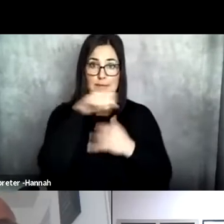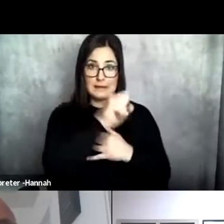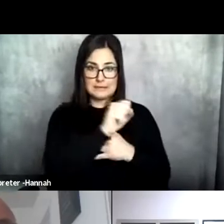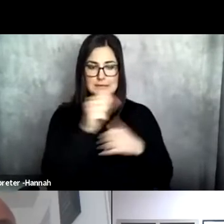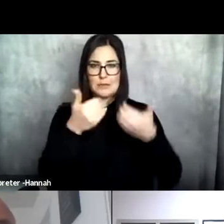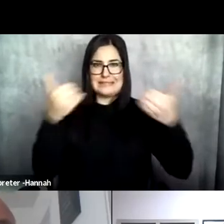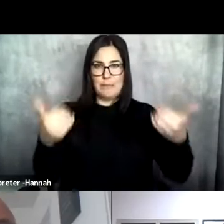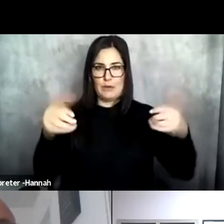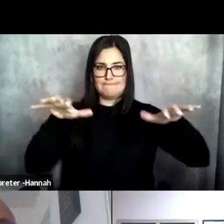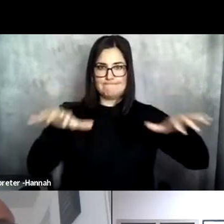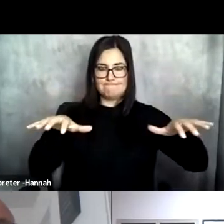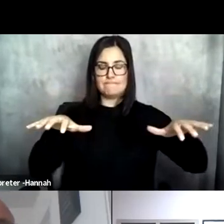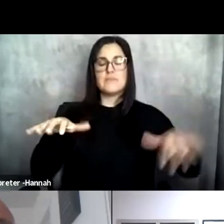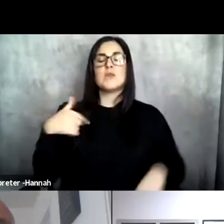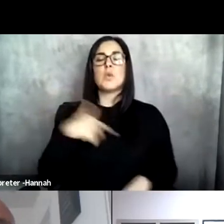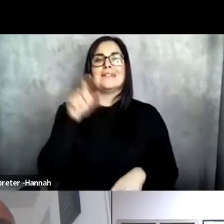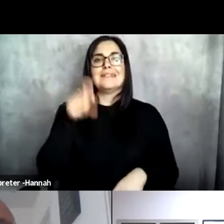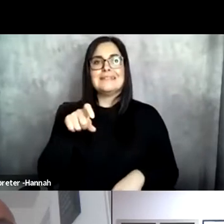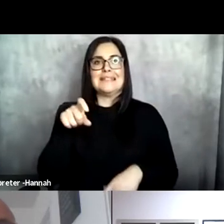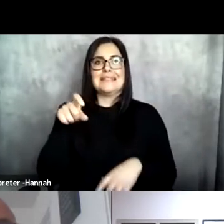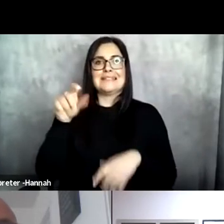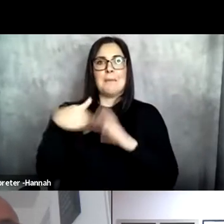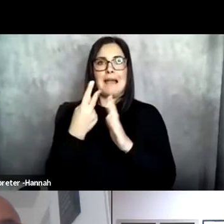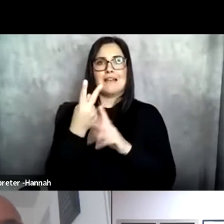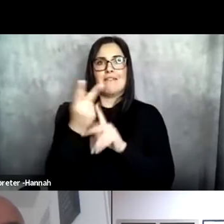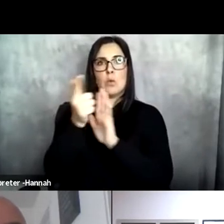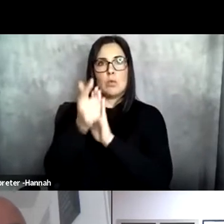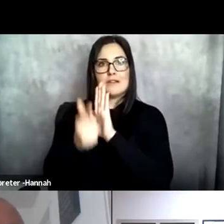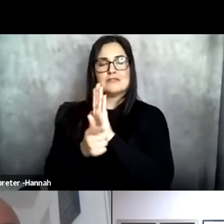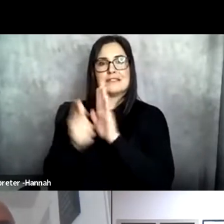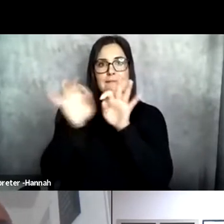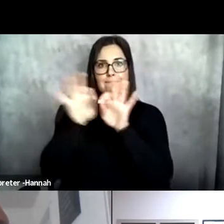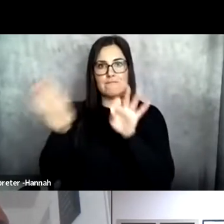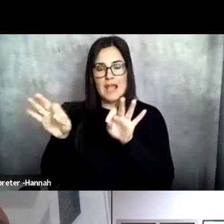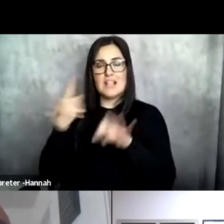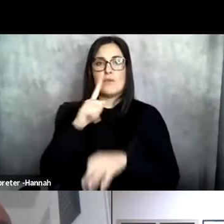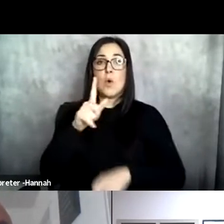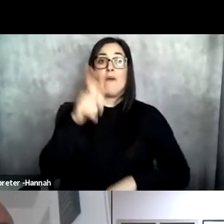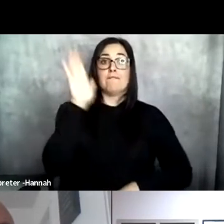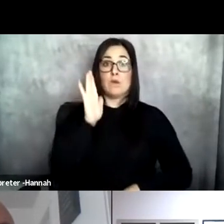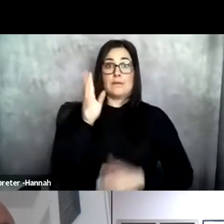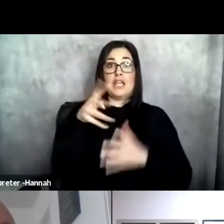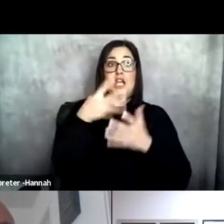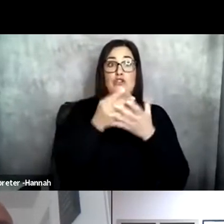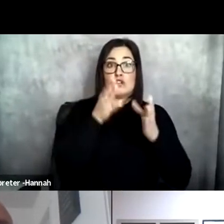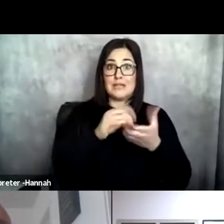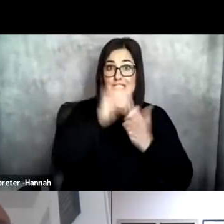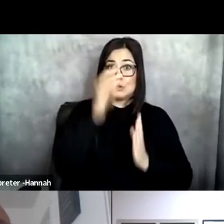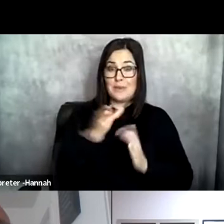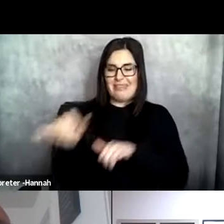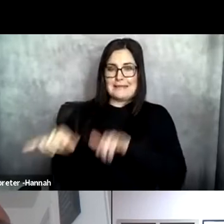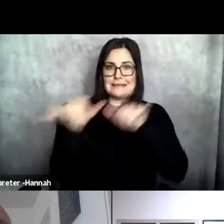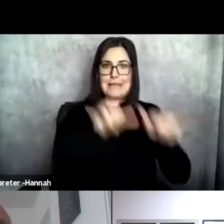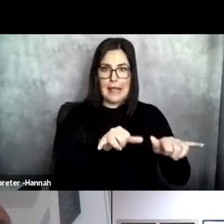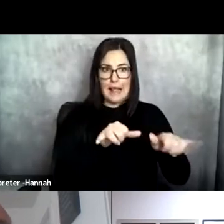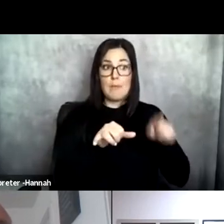we can get some type of wording and legislation that says formerly incarcerated students are just the same as any formerly incarcerated